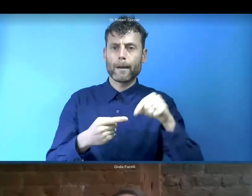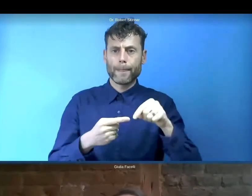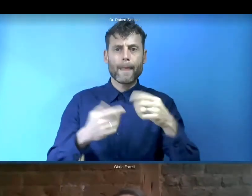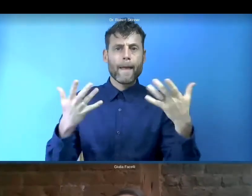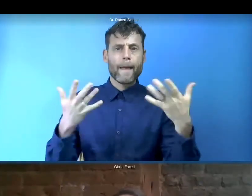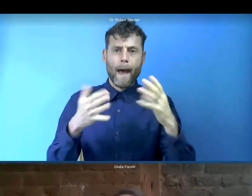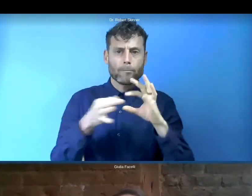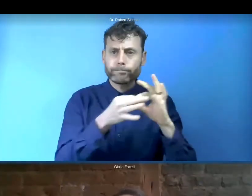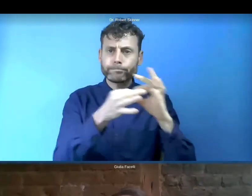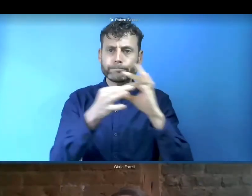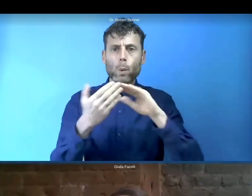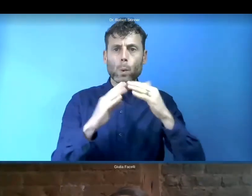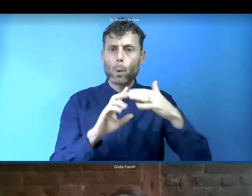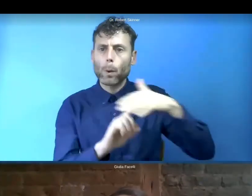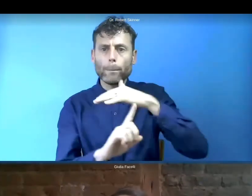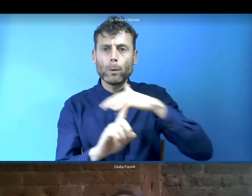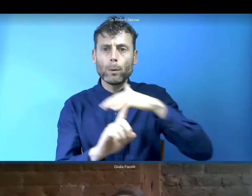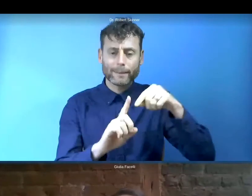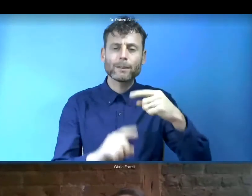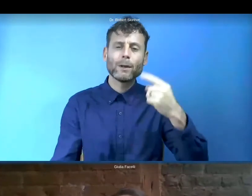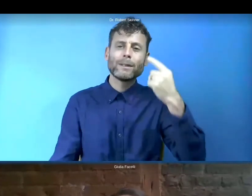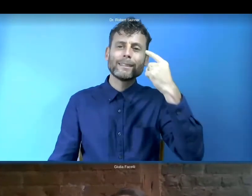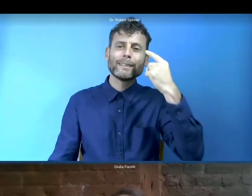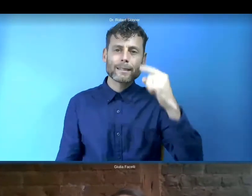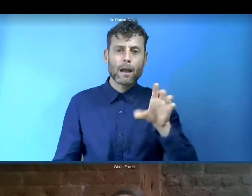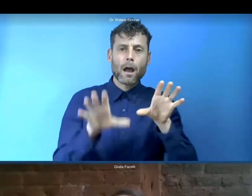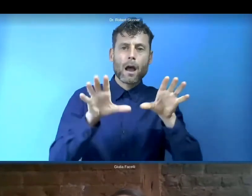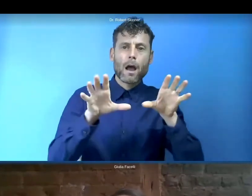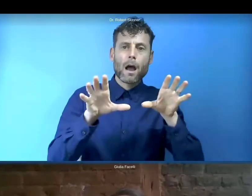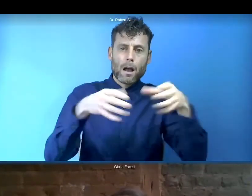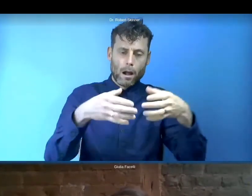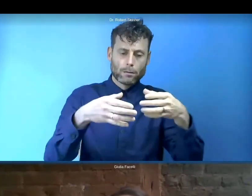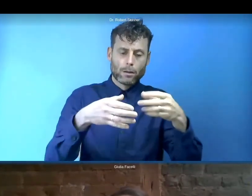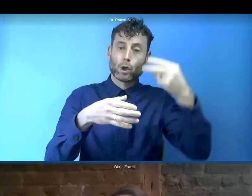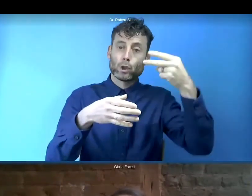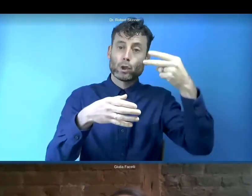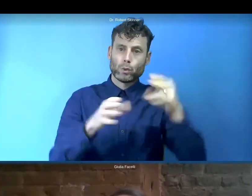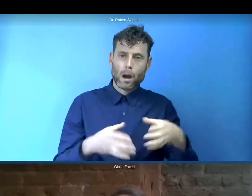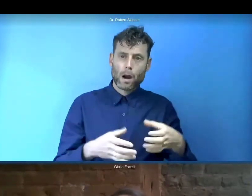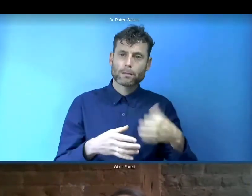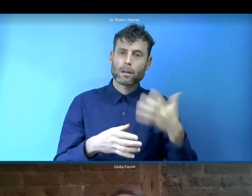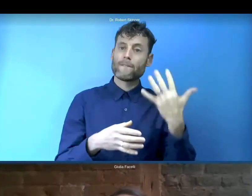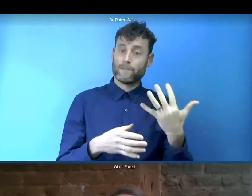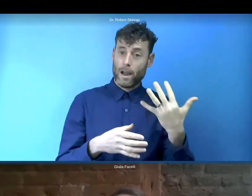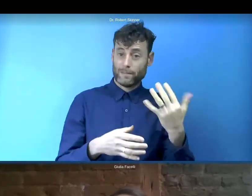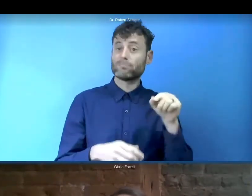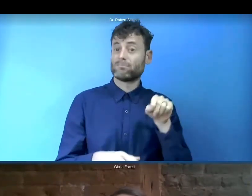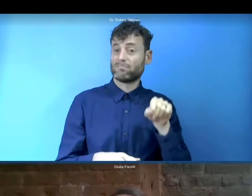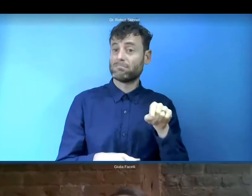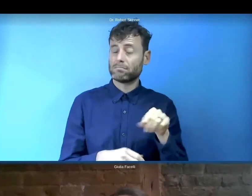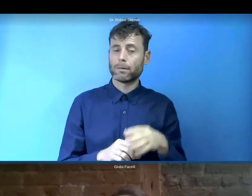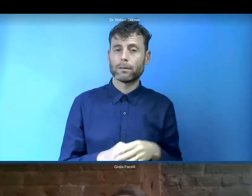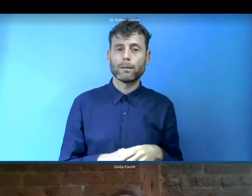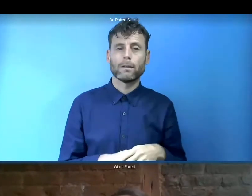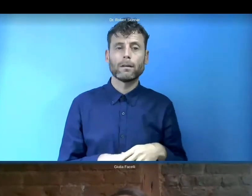respectively in the clusters 2 and 5. There, the collaborative projects like ROC and many others will also